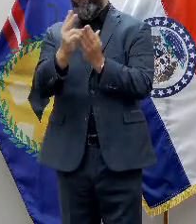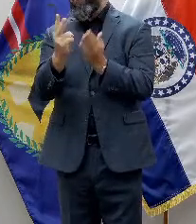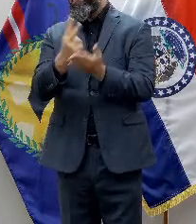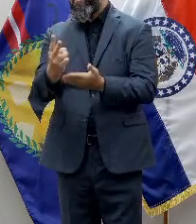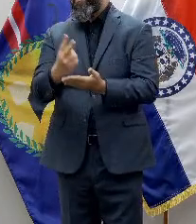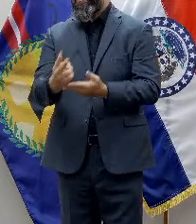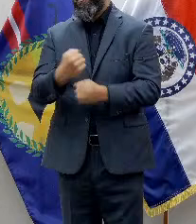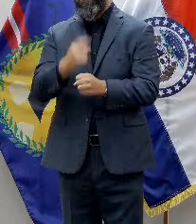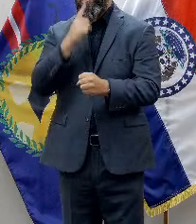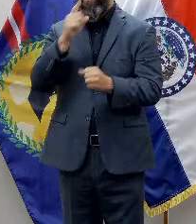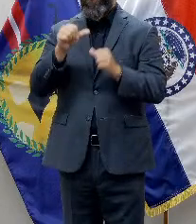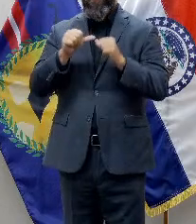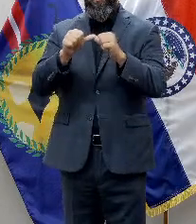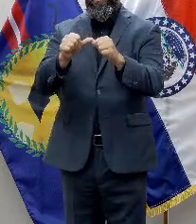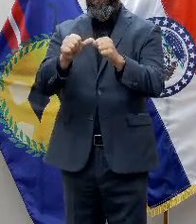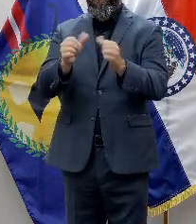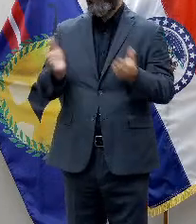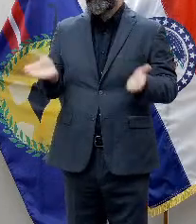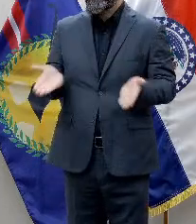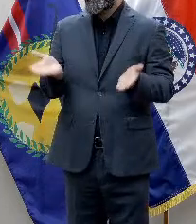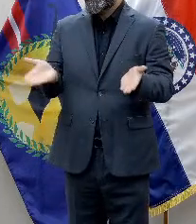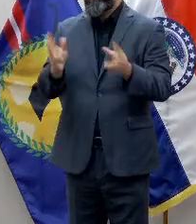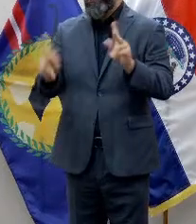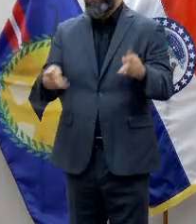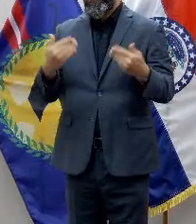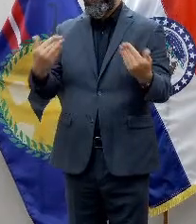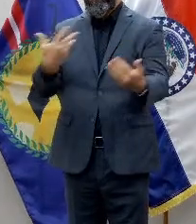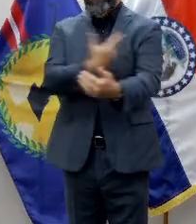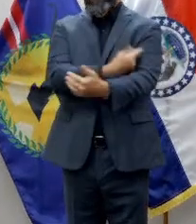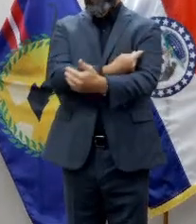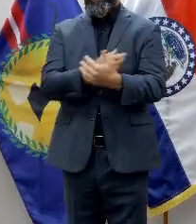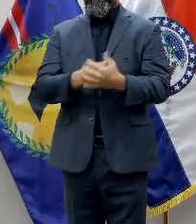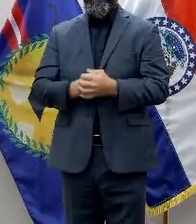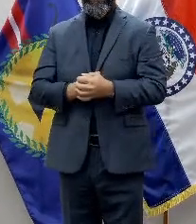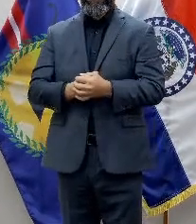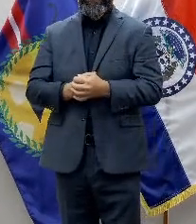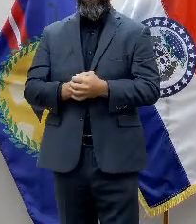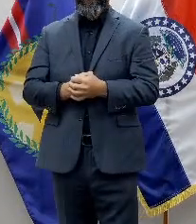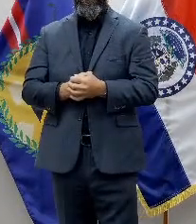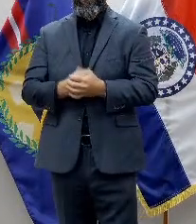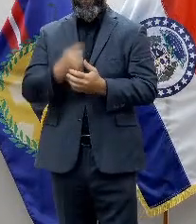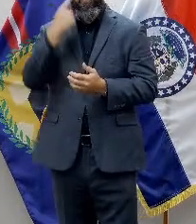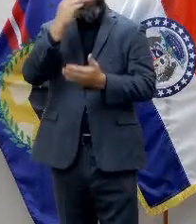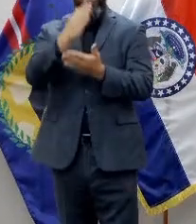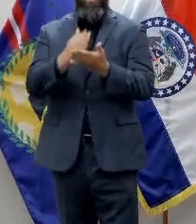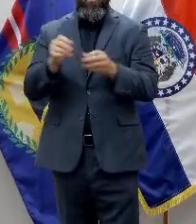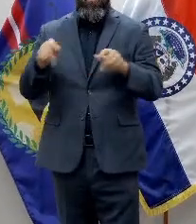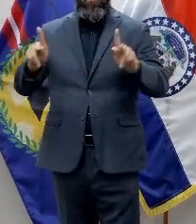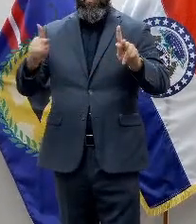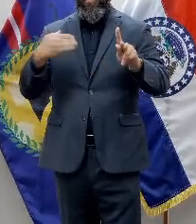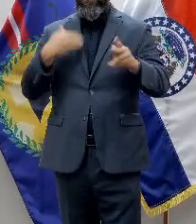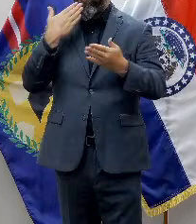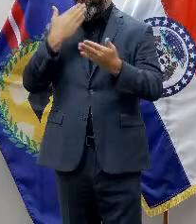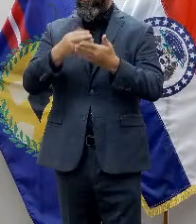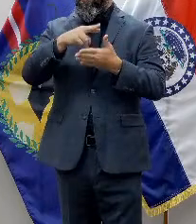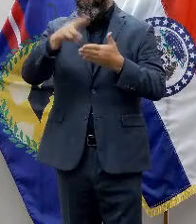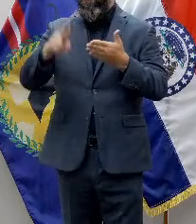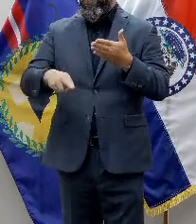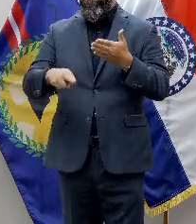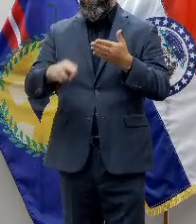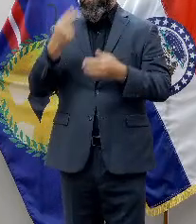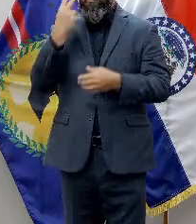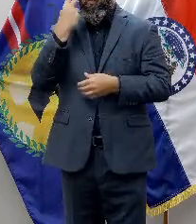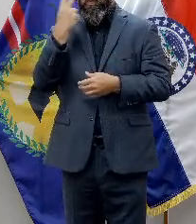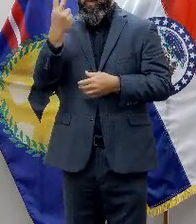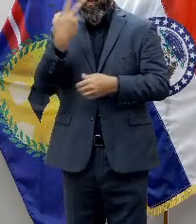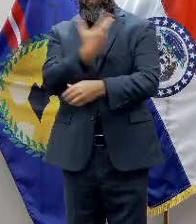sure that we're continuing to push the envelope. We do think that some of these opportunities are having results in that we are seeing